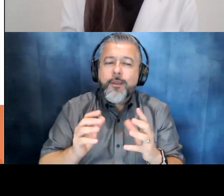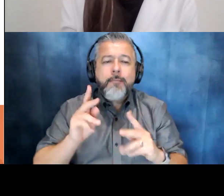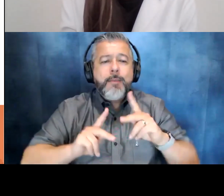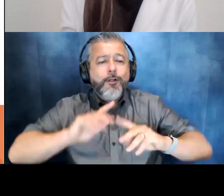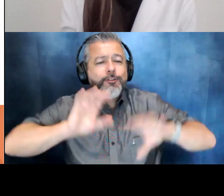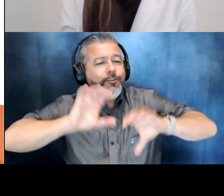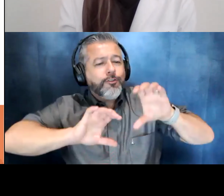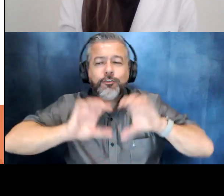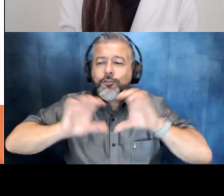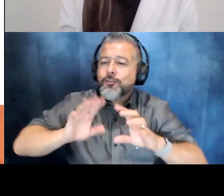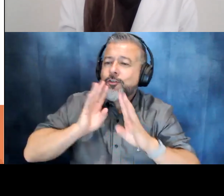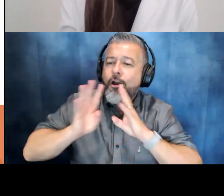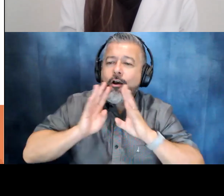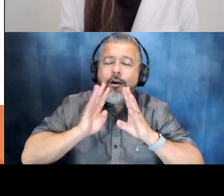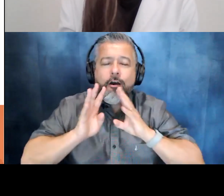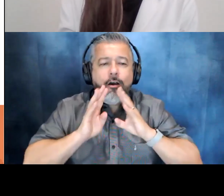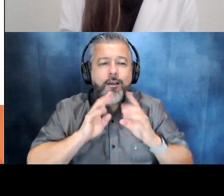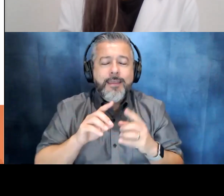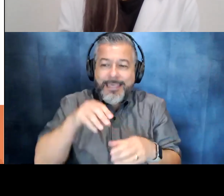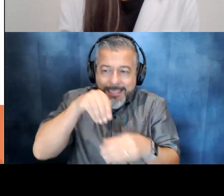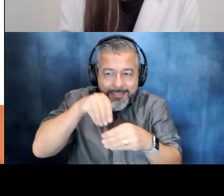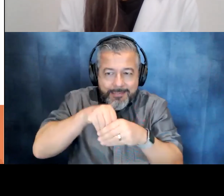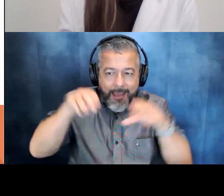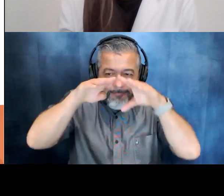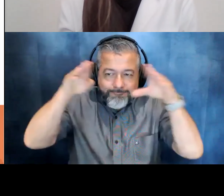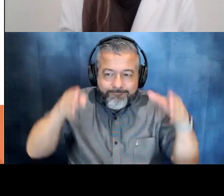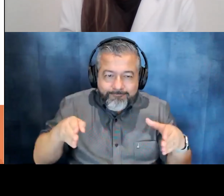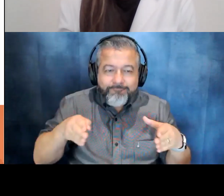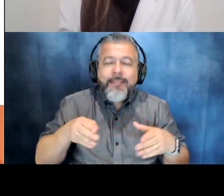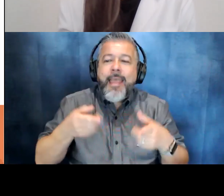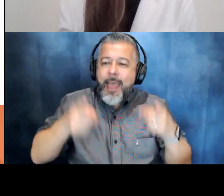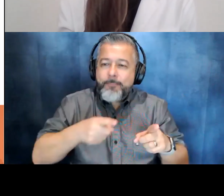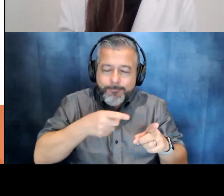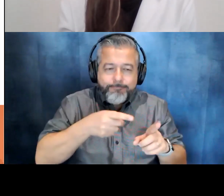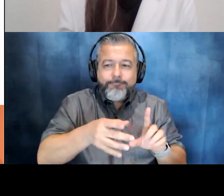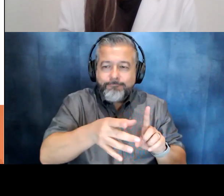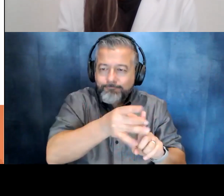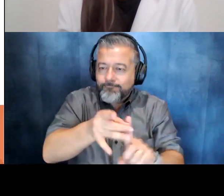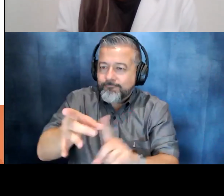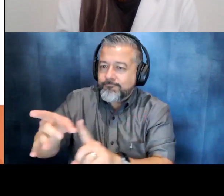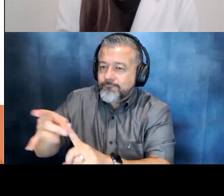up getting COVID. We've heard these really sad stories of weddings,